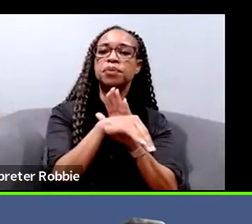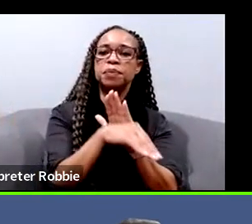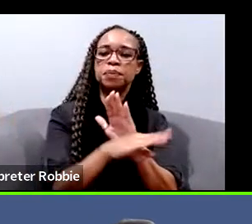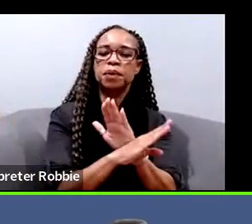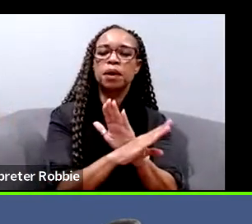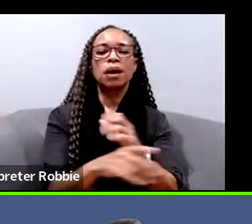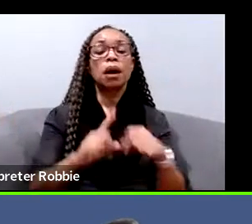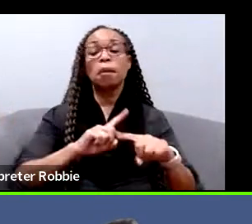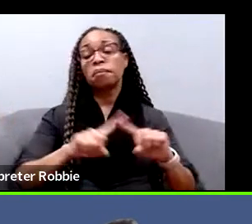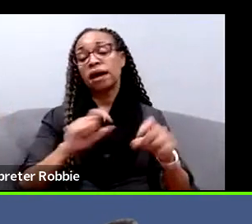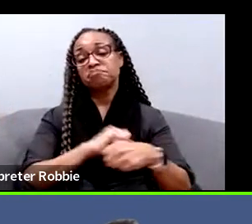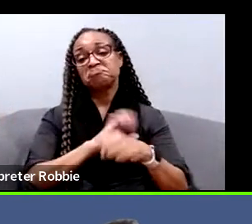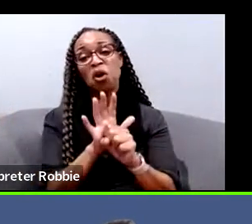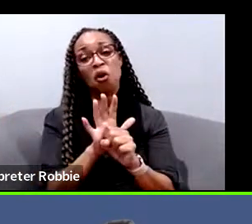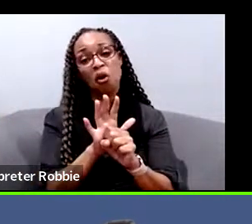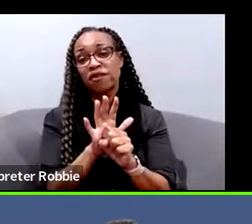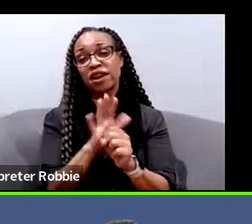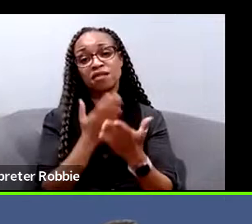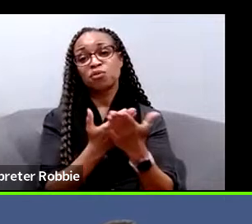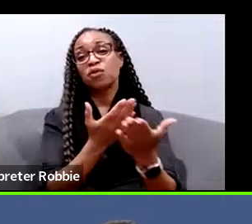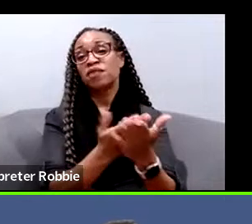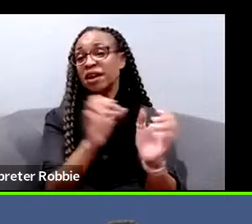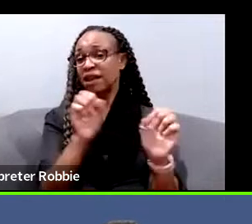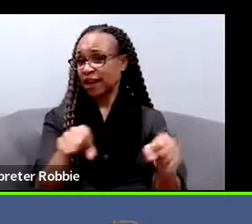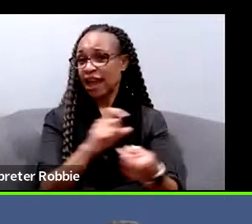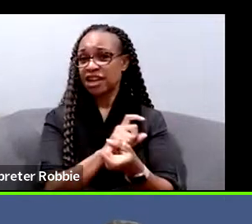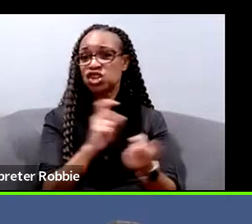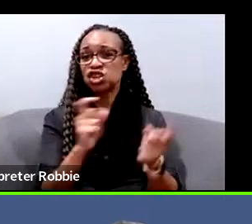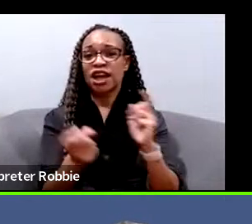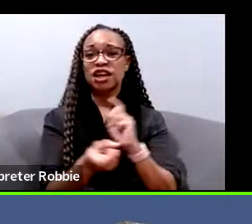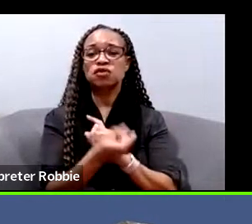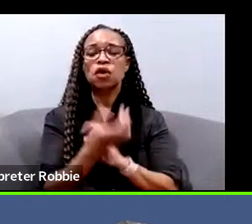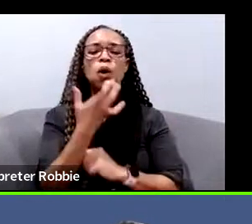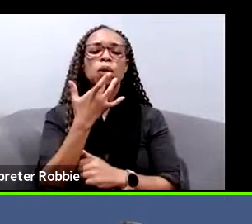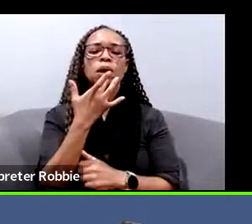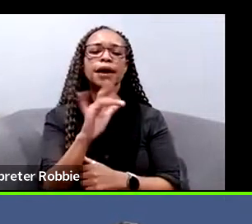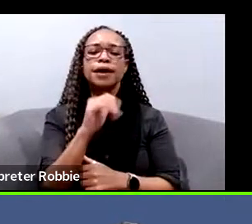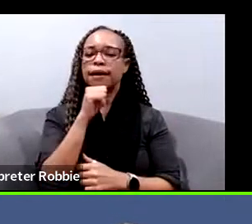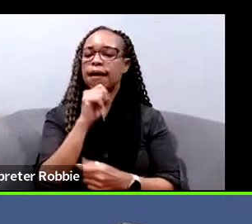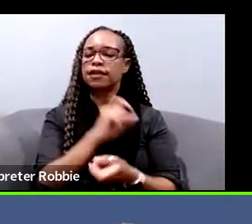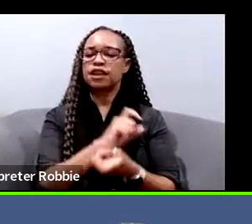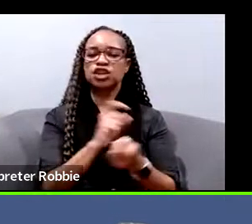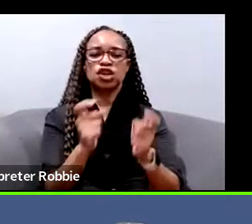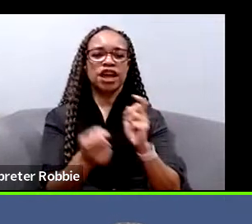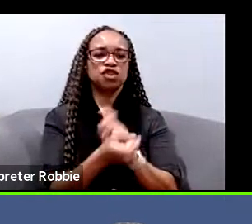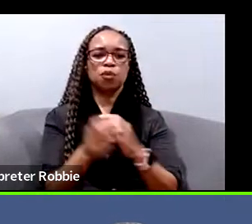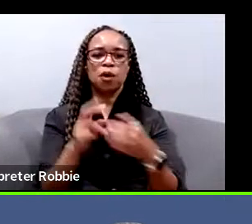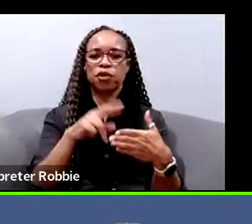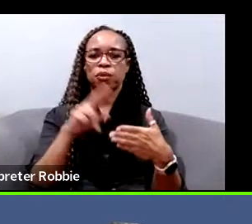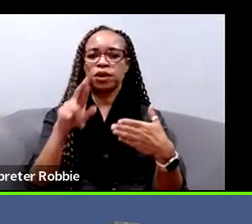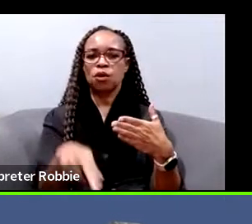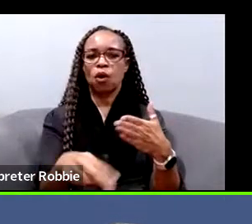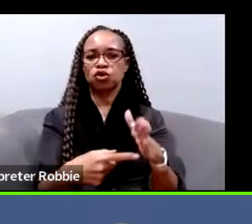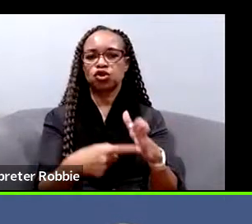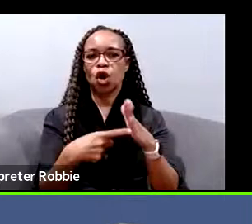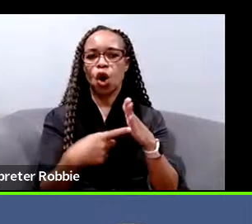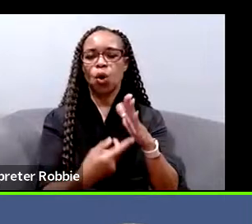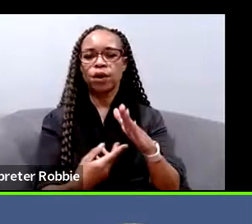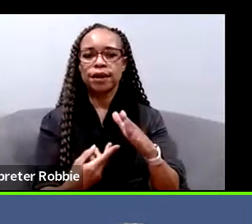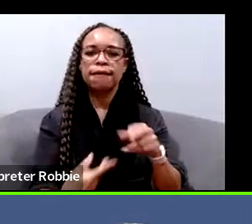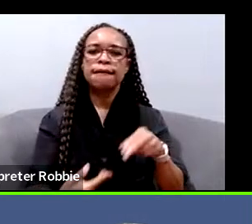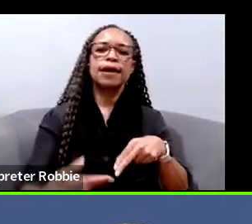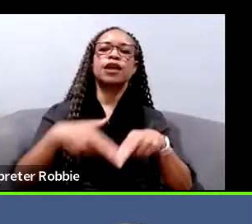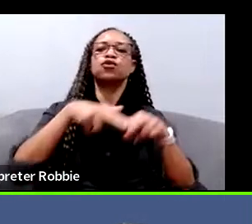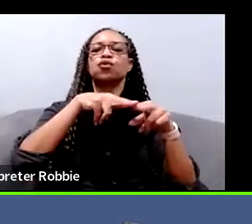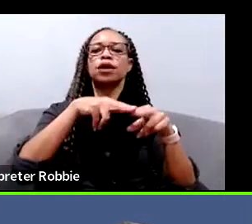COVID has proven its ability to change. We've been fortunate that it hasn't changed in a way that has resulted in an increase in